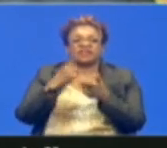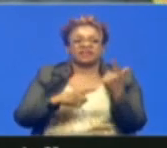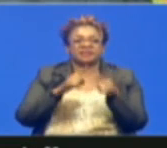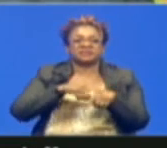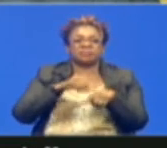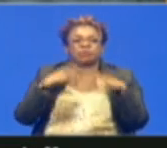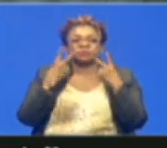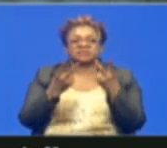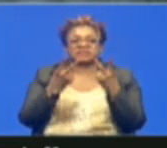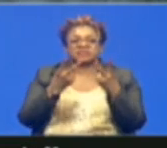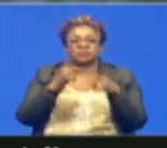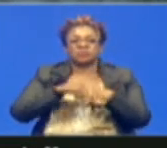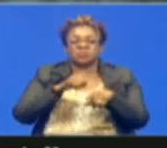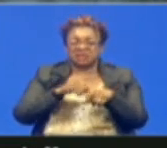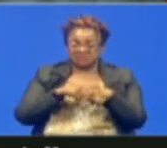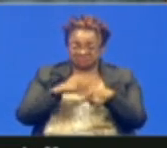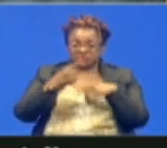towel when the game is still on,